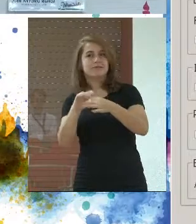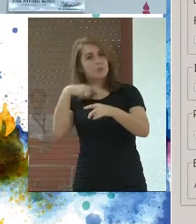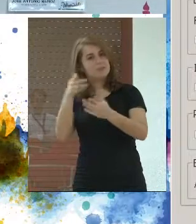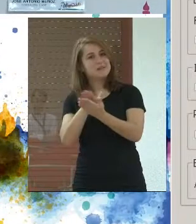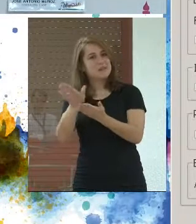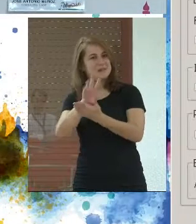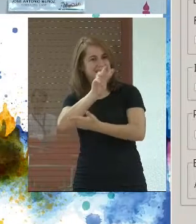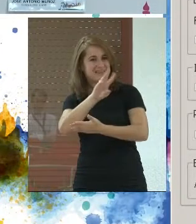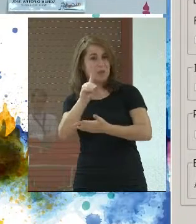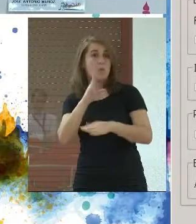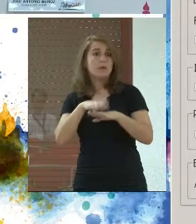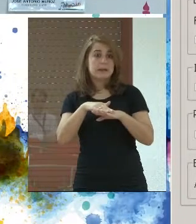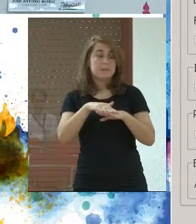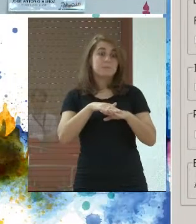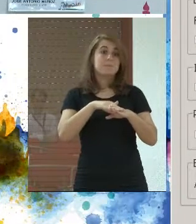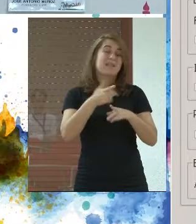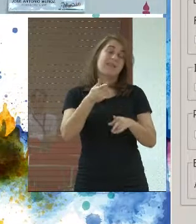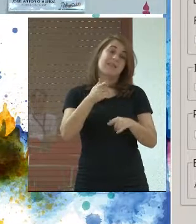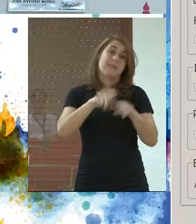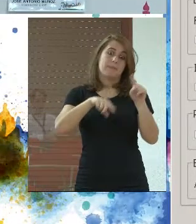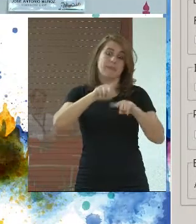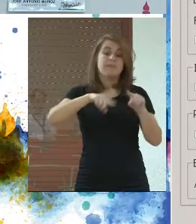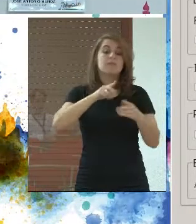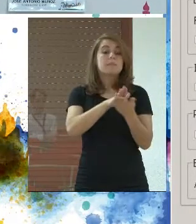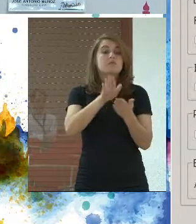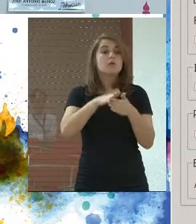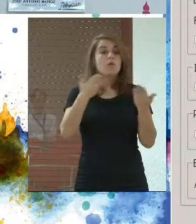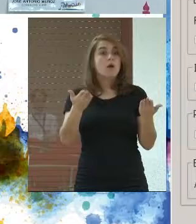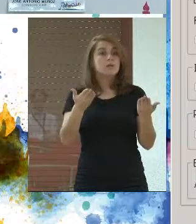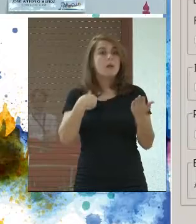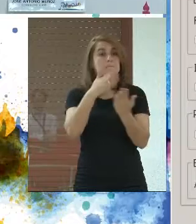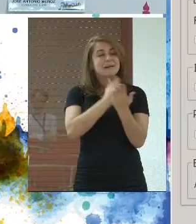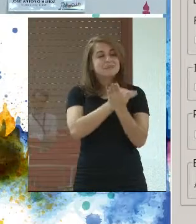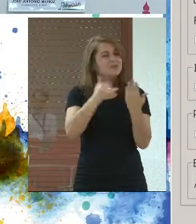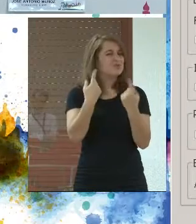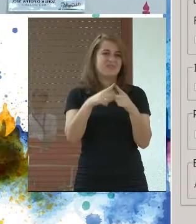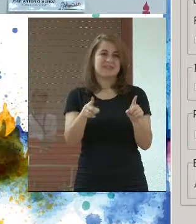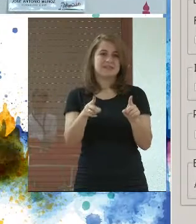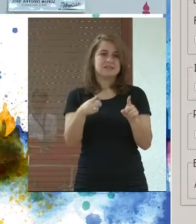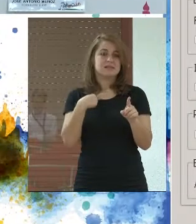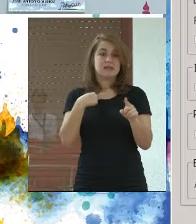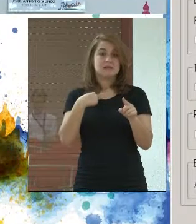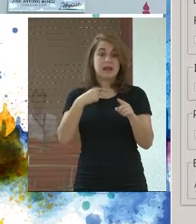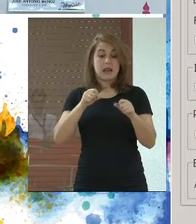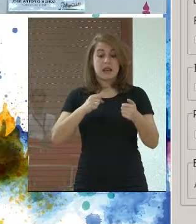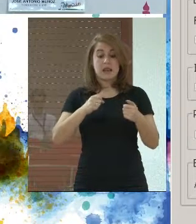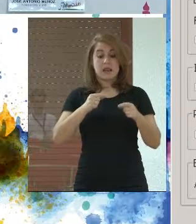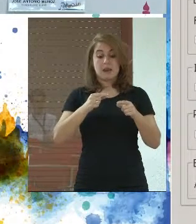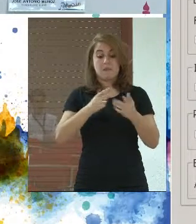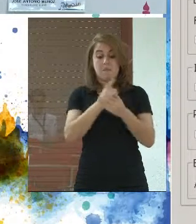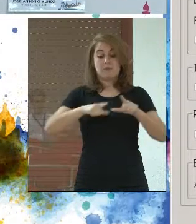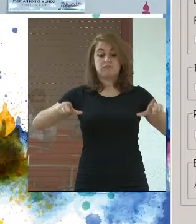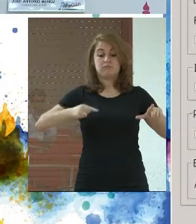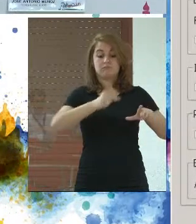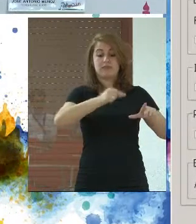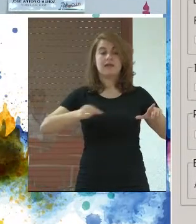have to enter the printer that it is installed so that afterwards the map can be printed. Depending on the printer, the parameters are different, and